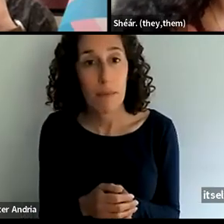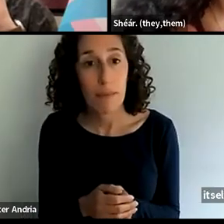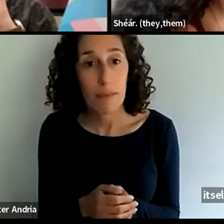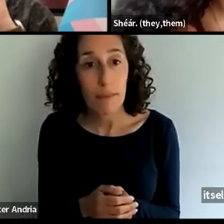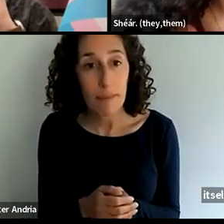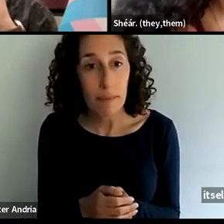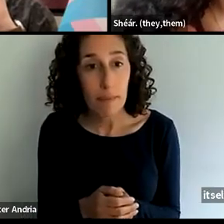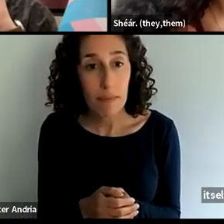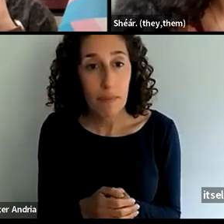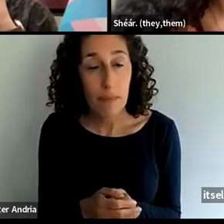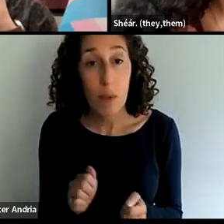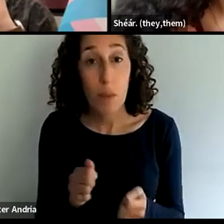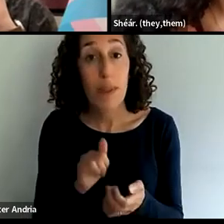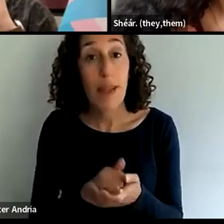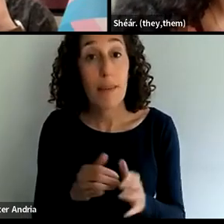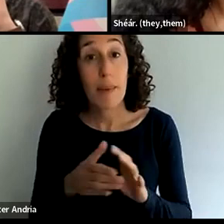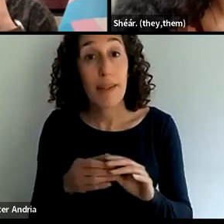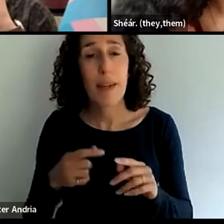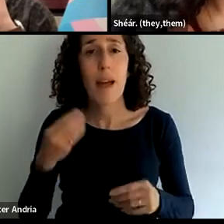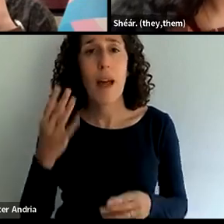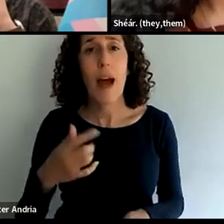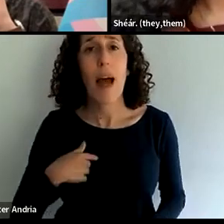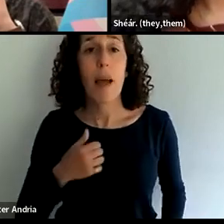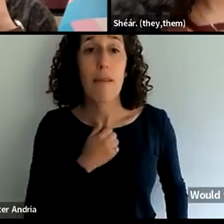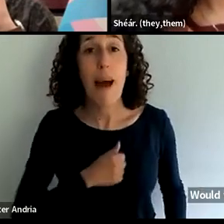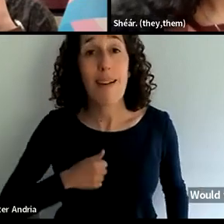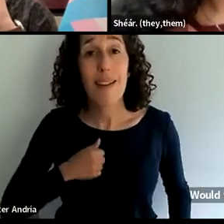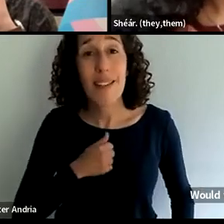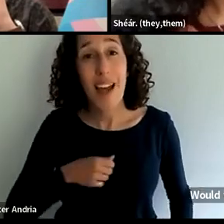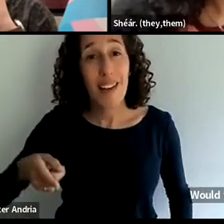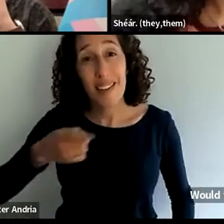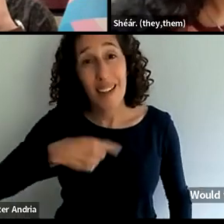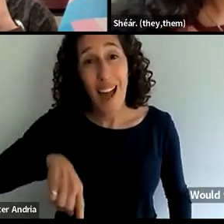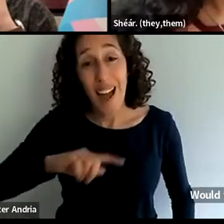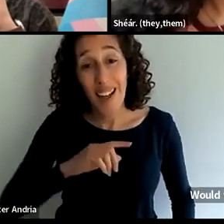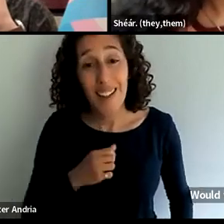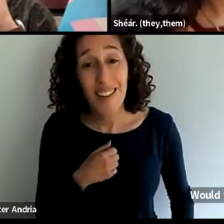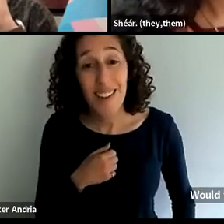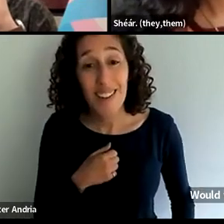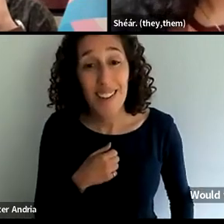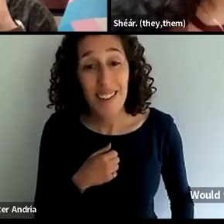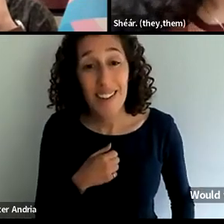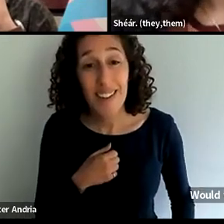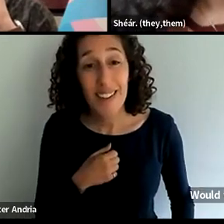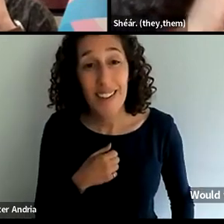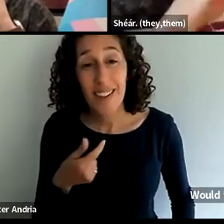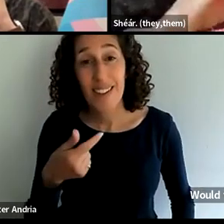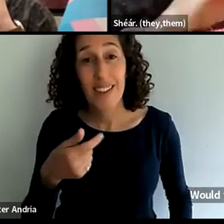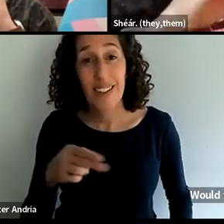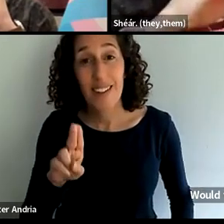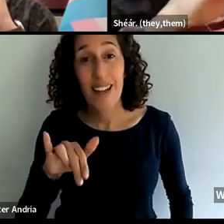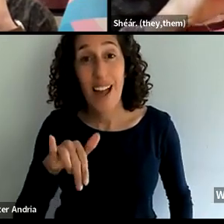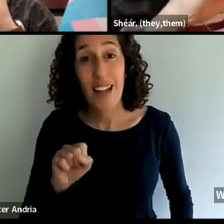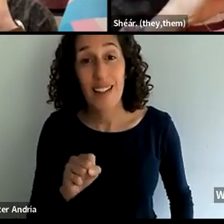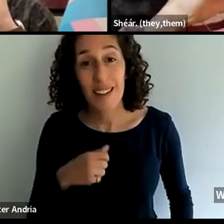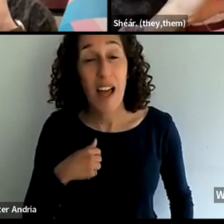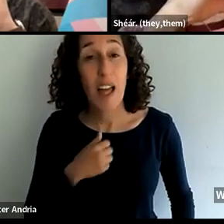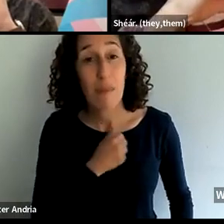I apologize, guys. I have to go. All